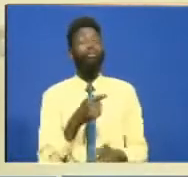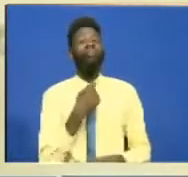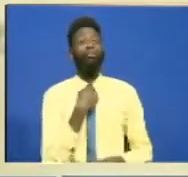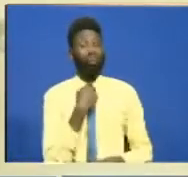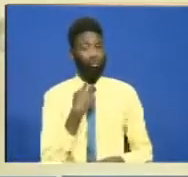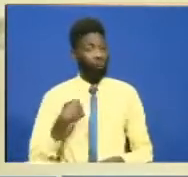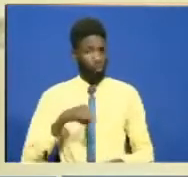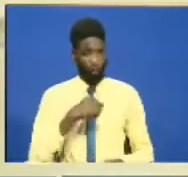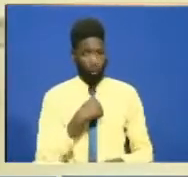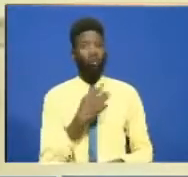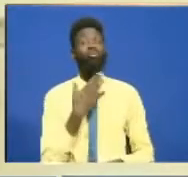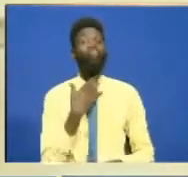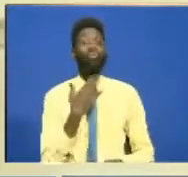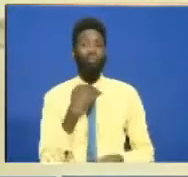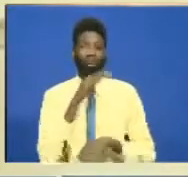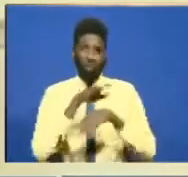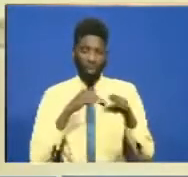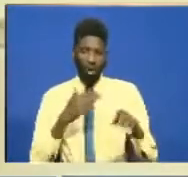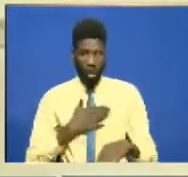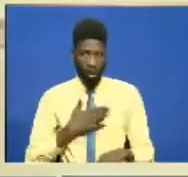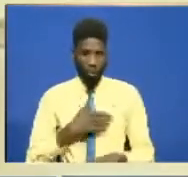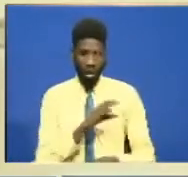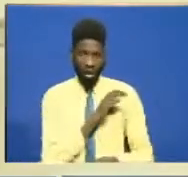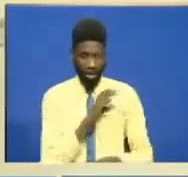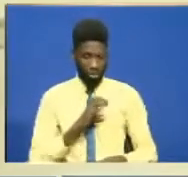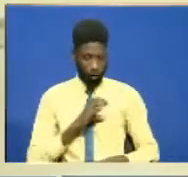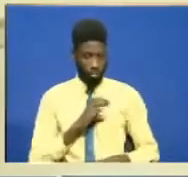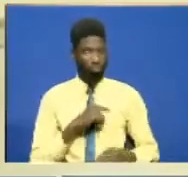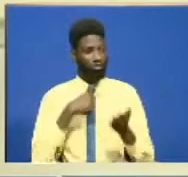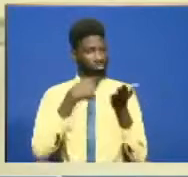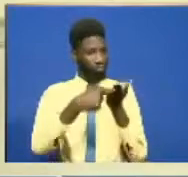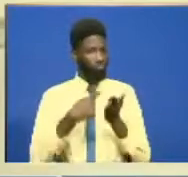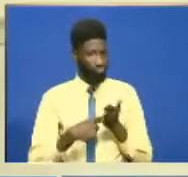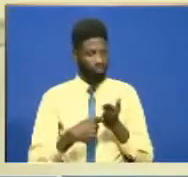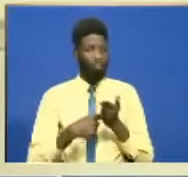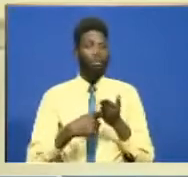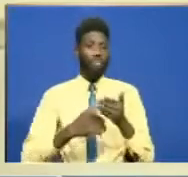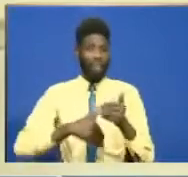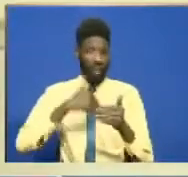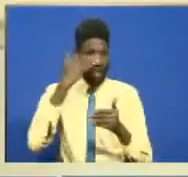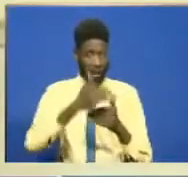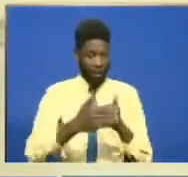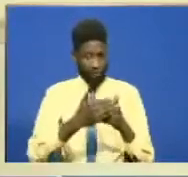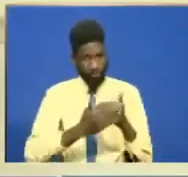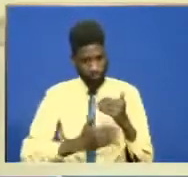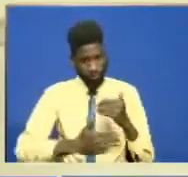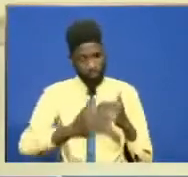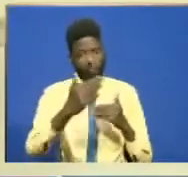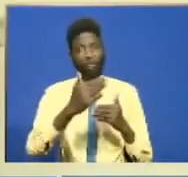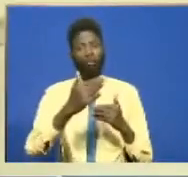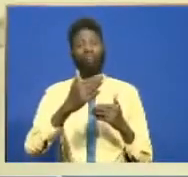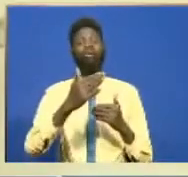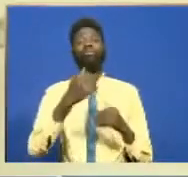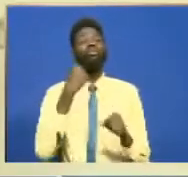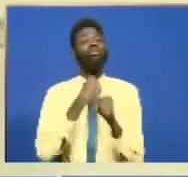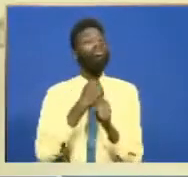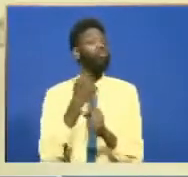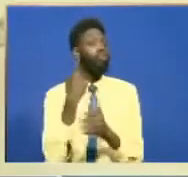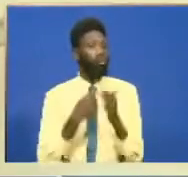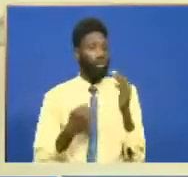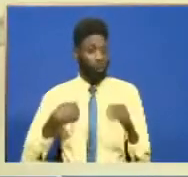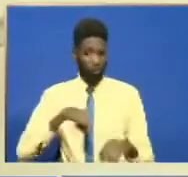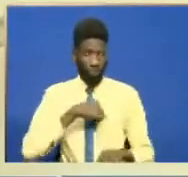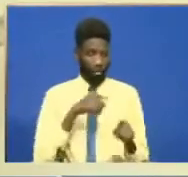to call our advisory councils, and we'll be discussing on what is the ultimate way forward now. And for that, we have asked that